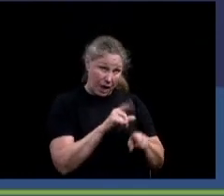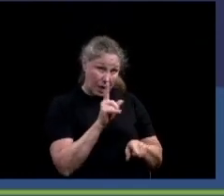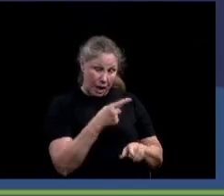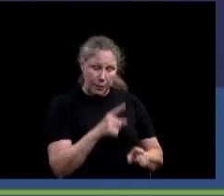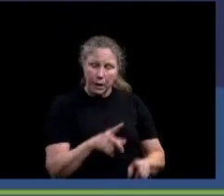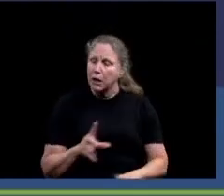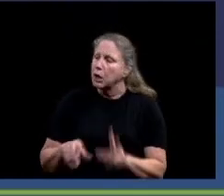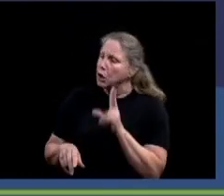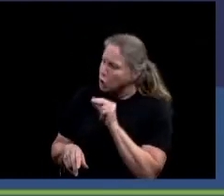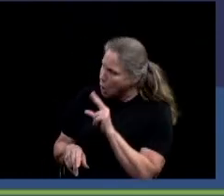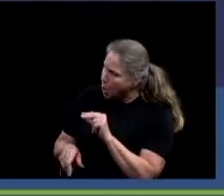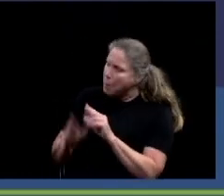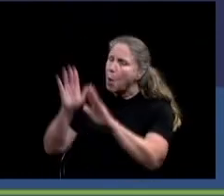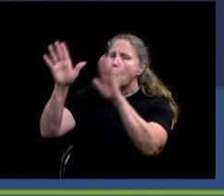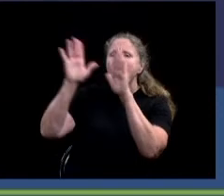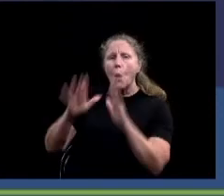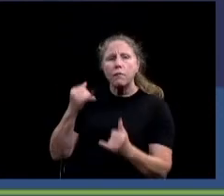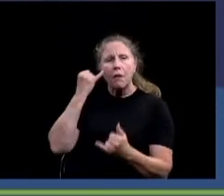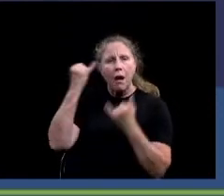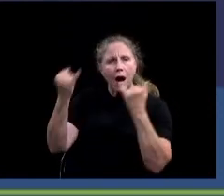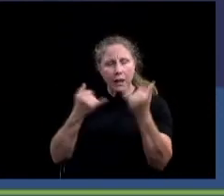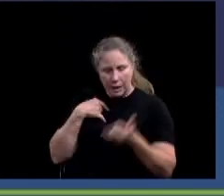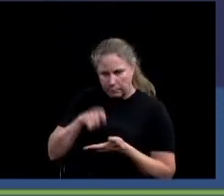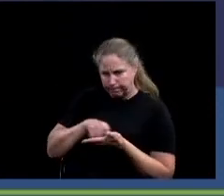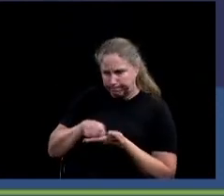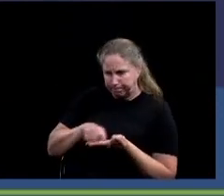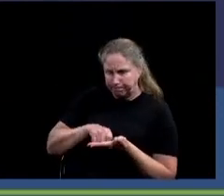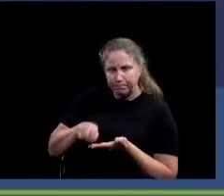notes here. Sometimes some of the other